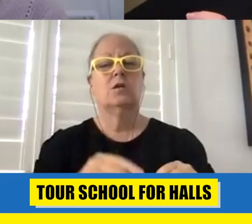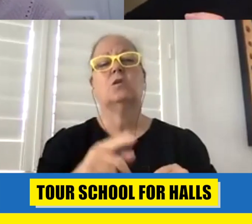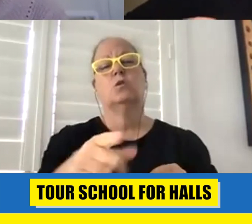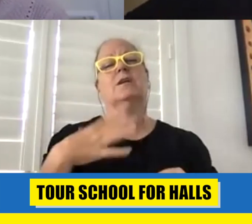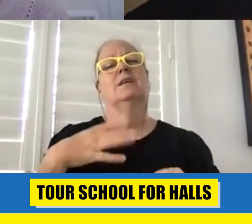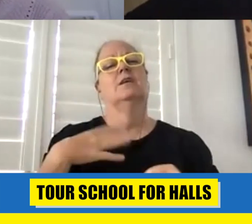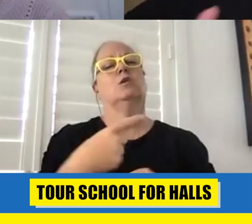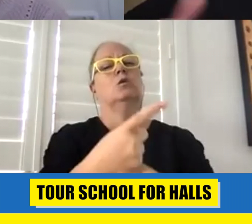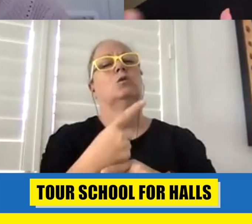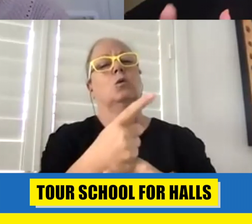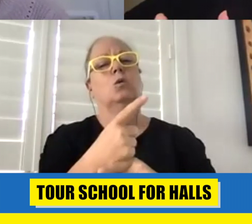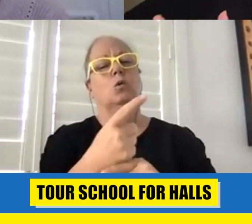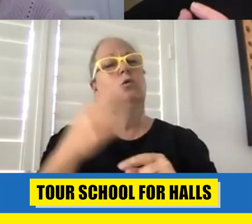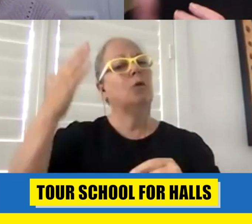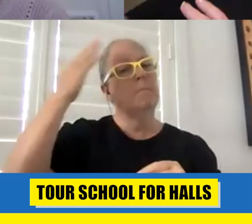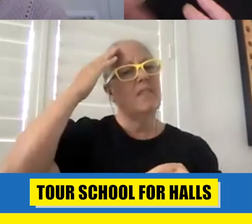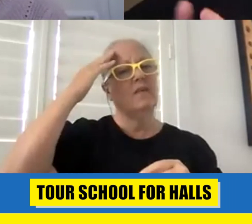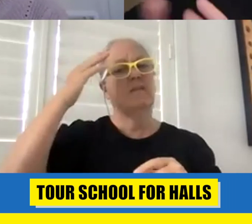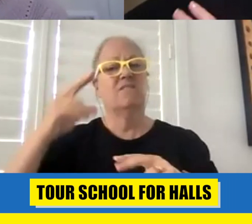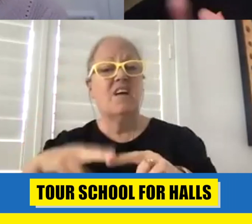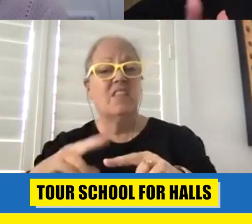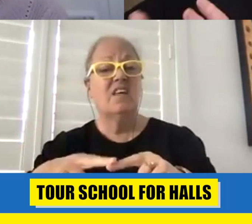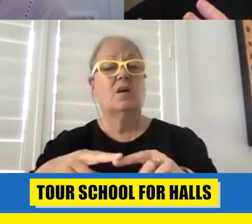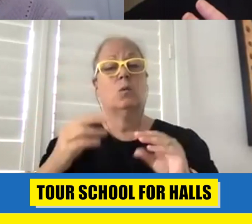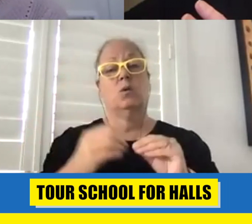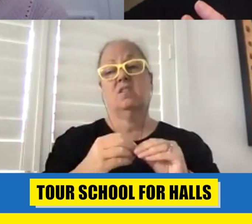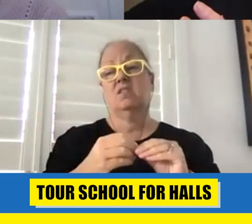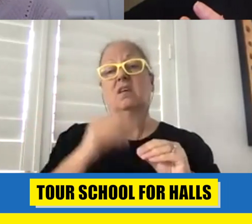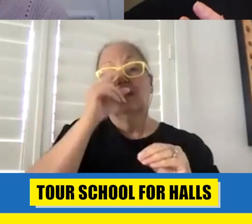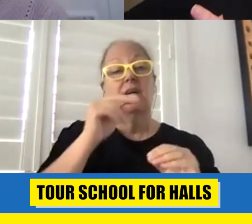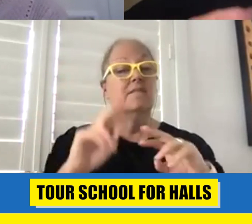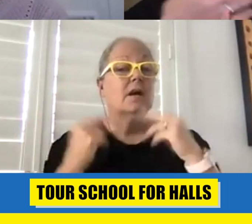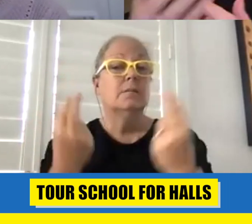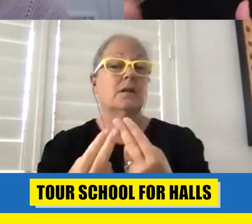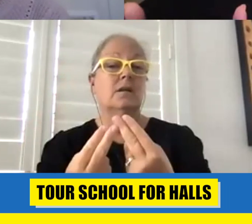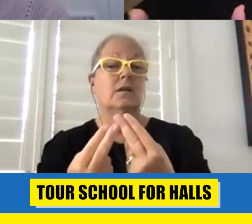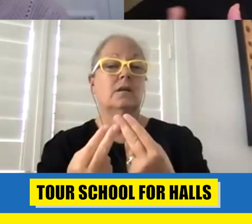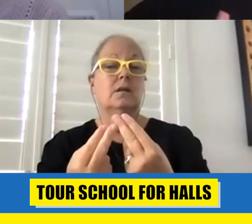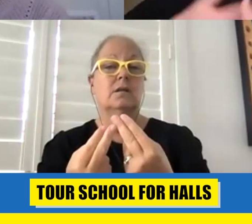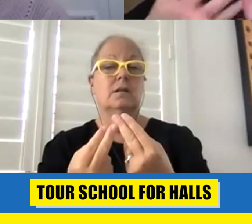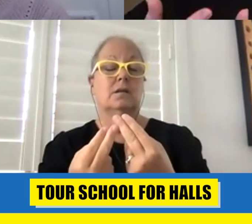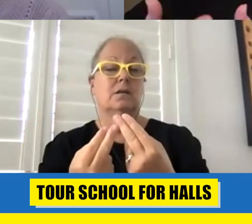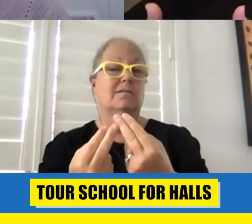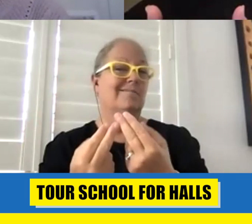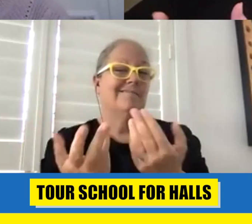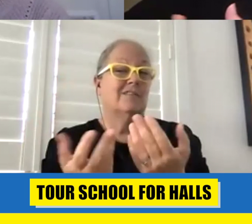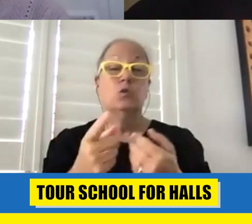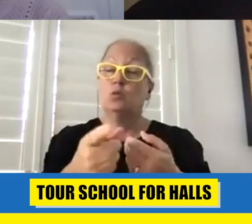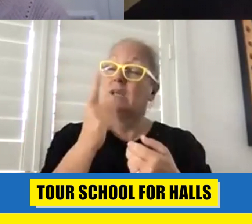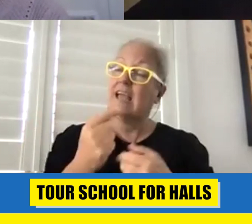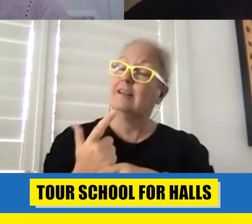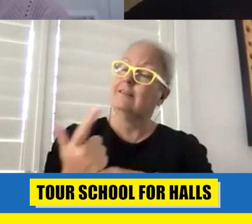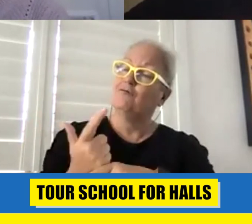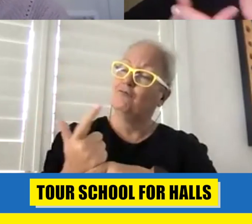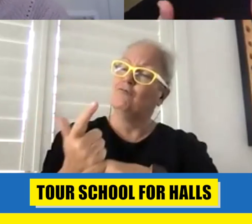to mothers and fathers of young families, you know, just chatting, you